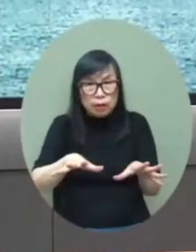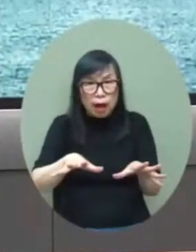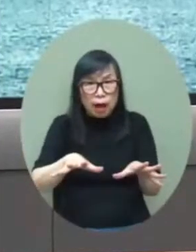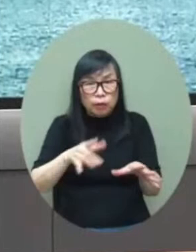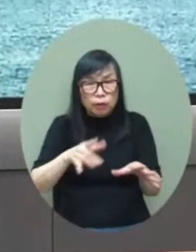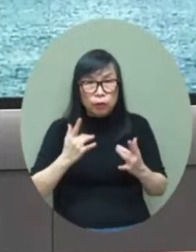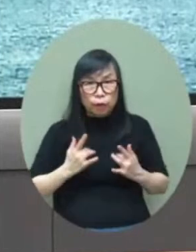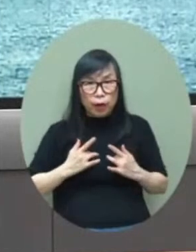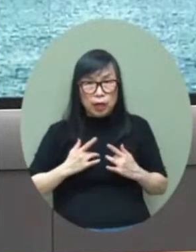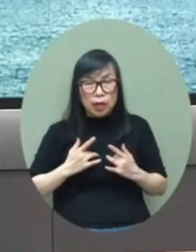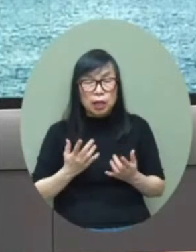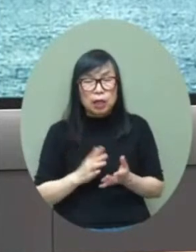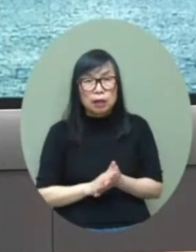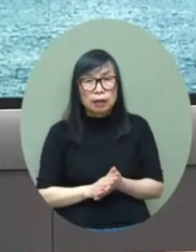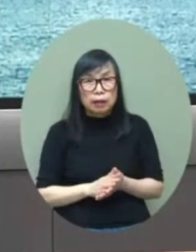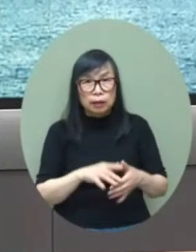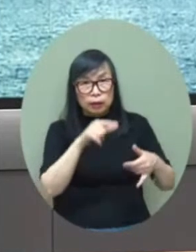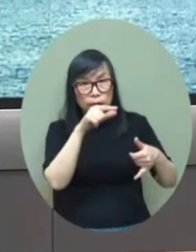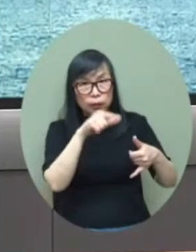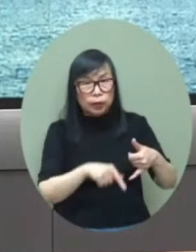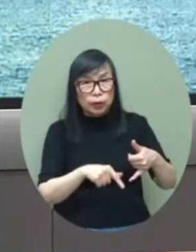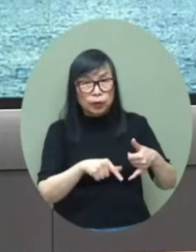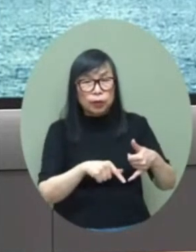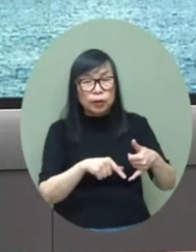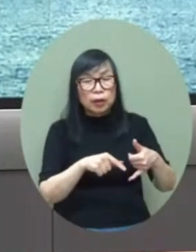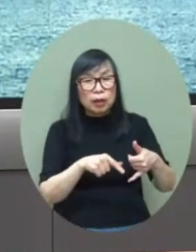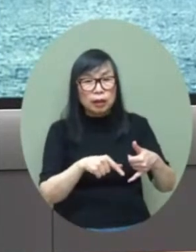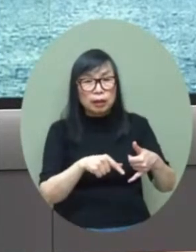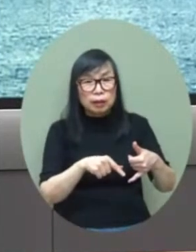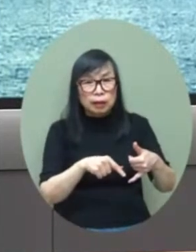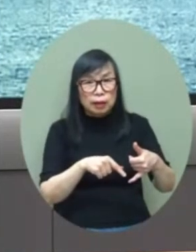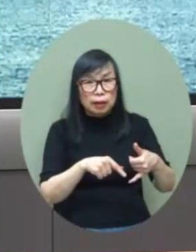tumor metastasized to her lungs.